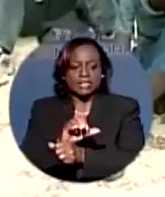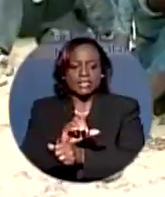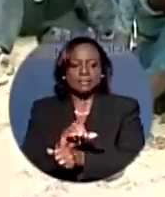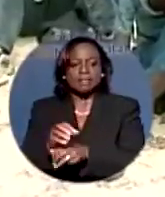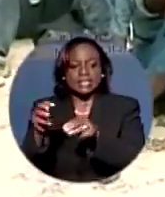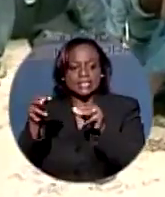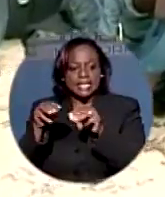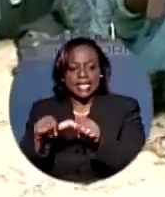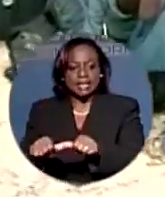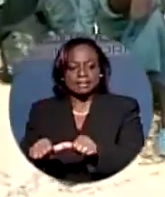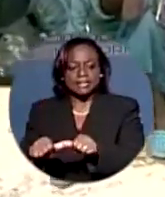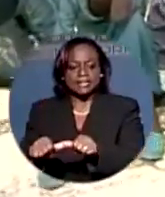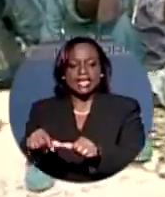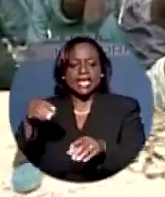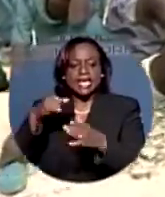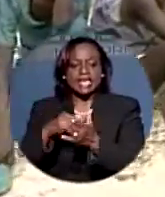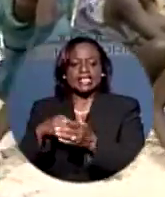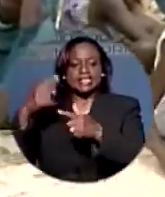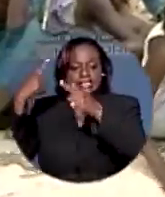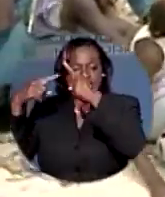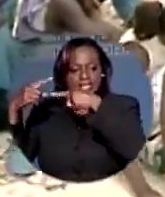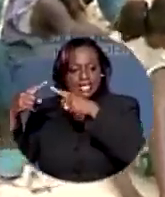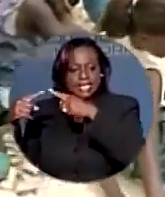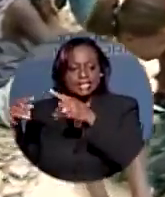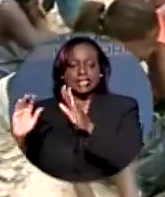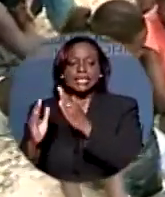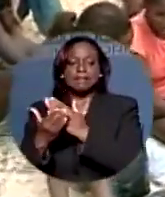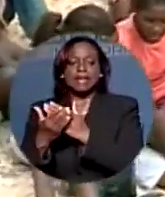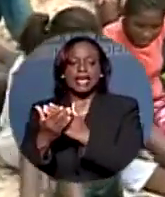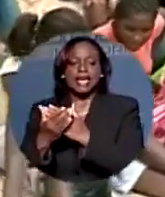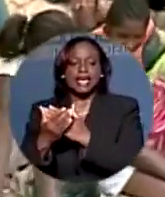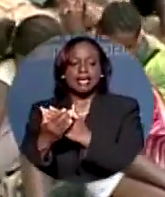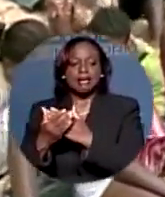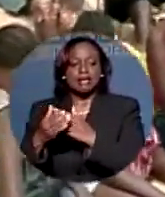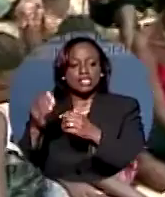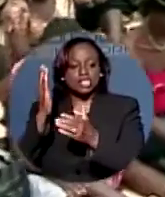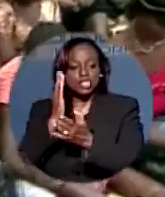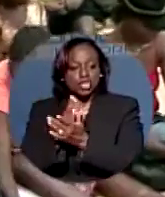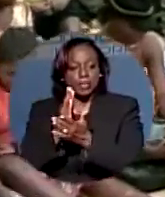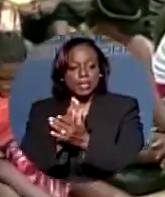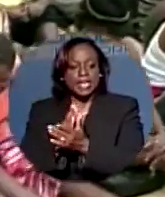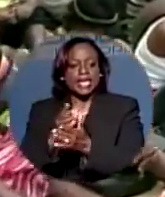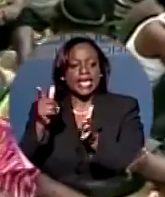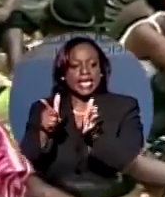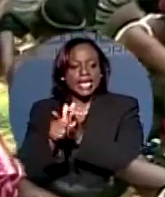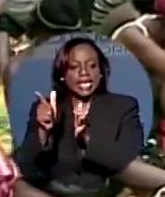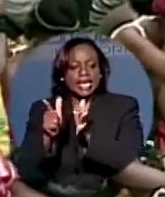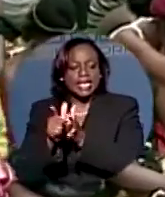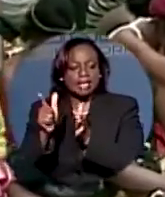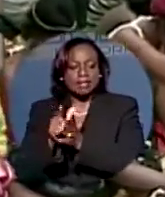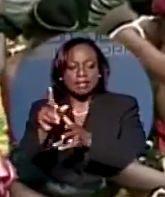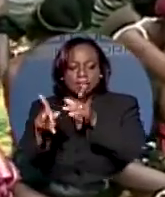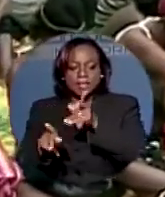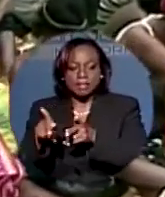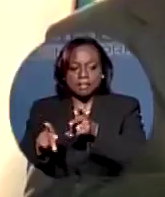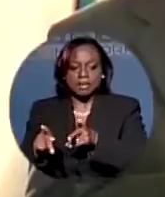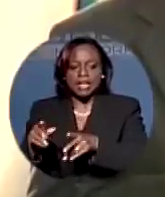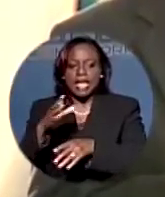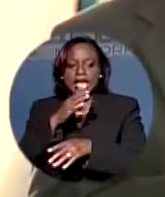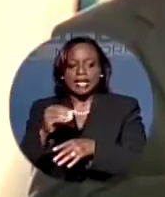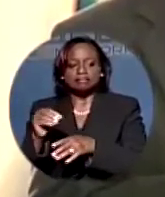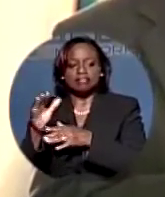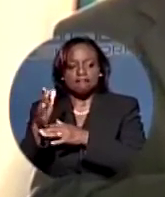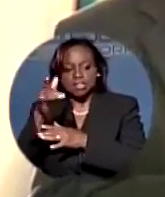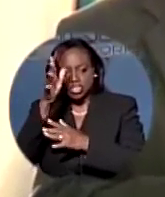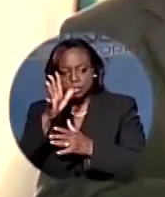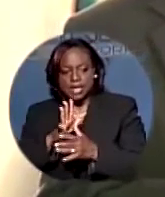Bahamian waters by apprehending illegal migrants, foreign poachers, and those engaged in drug trafficking and illegal